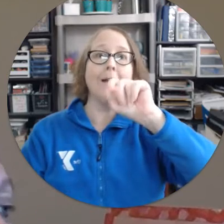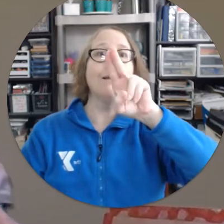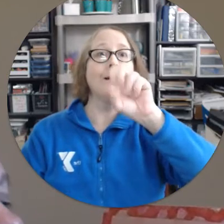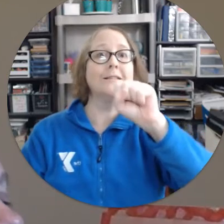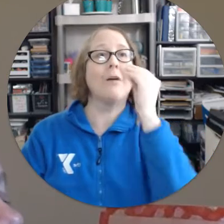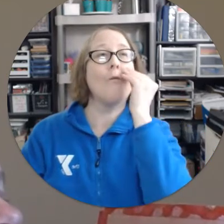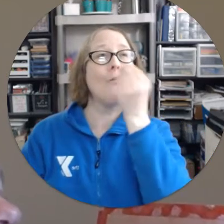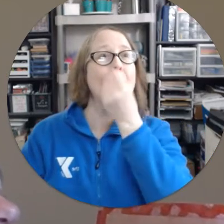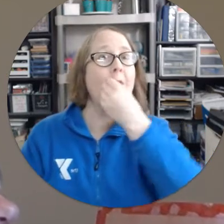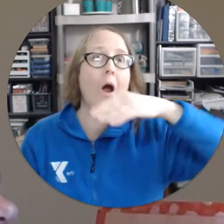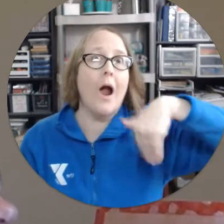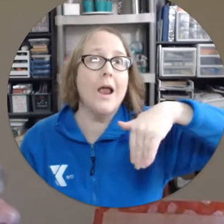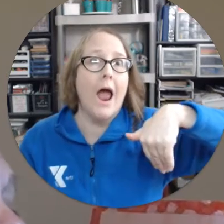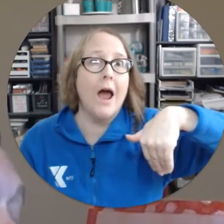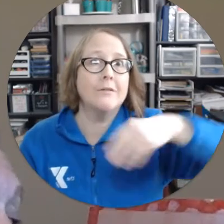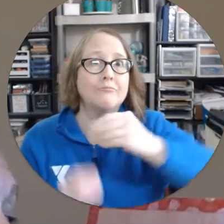yet.